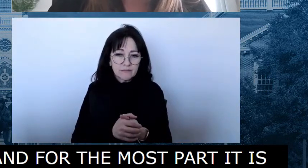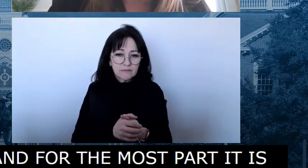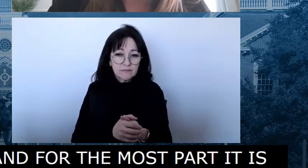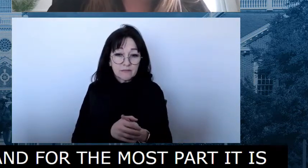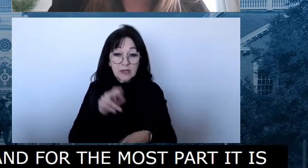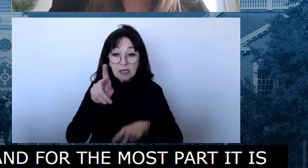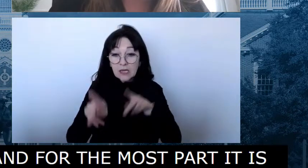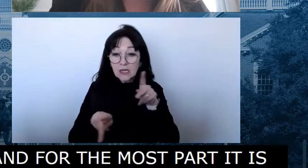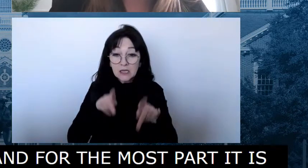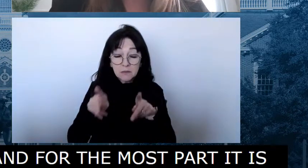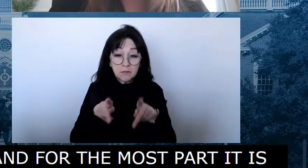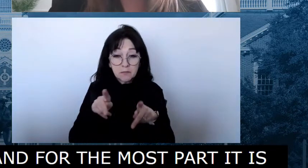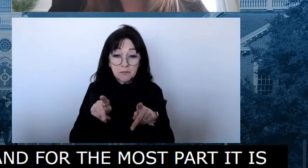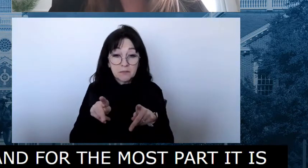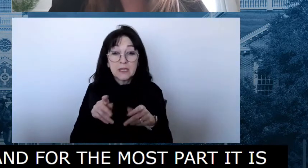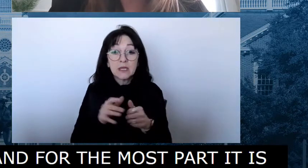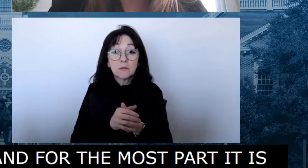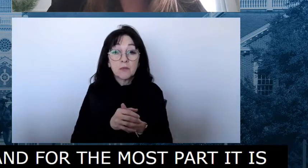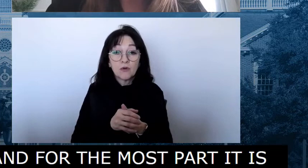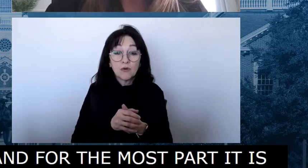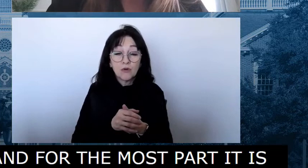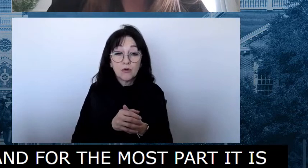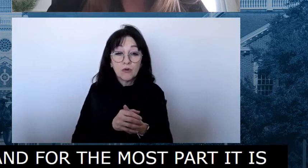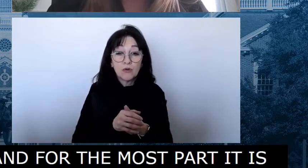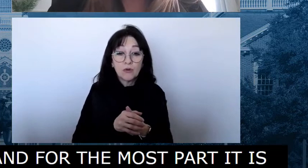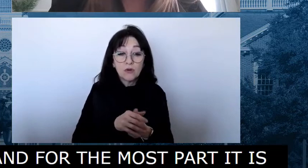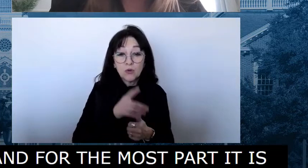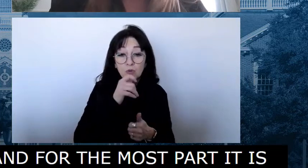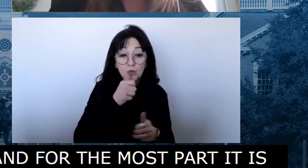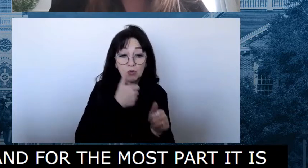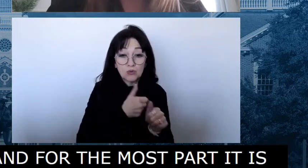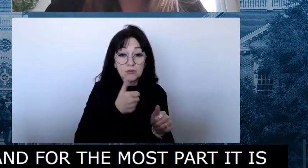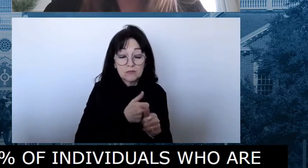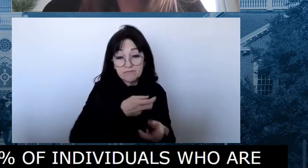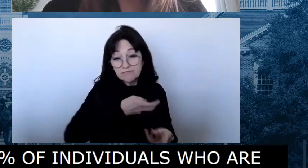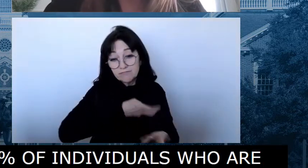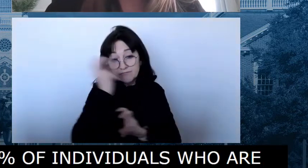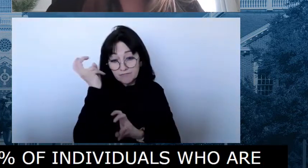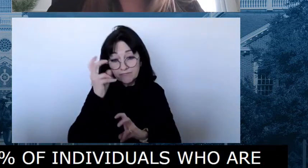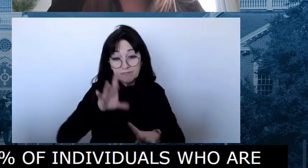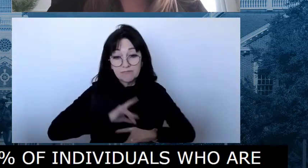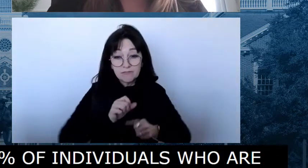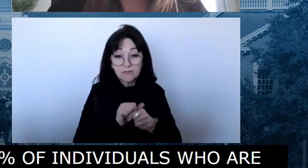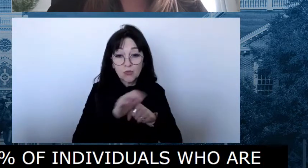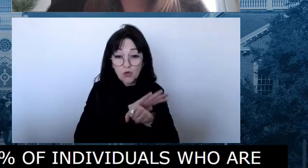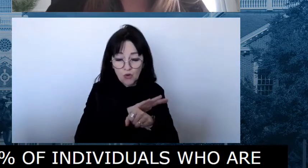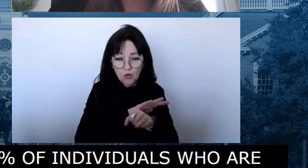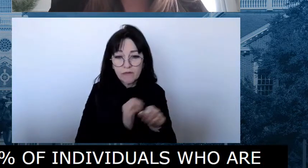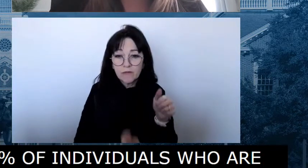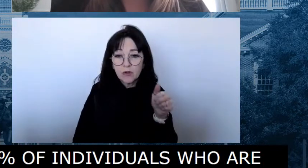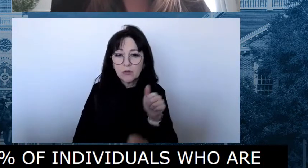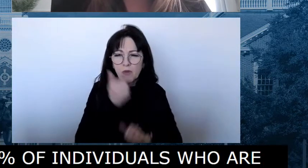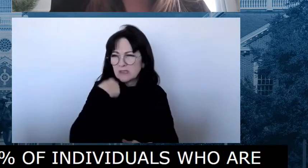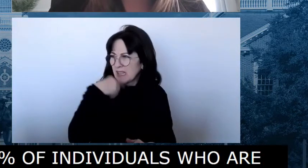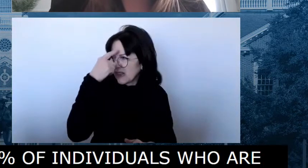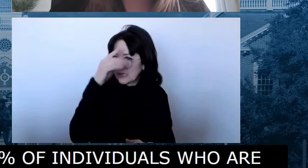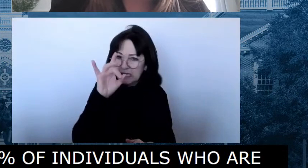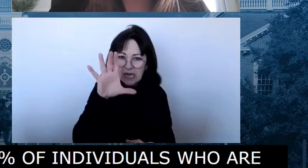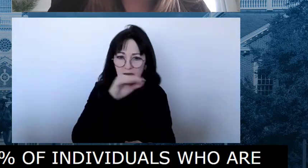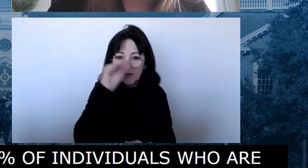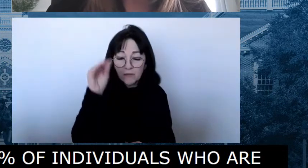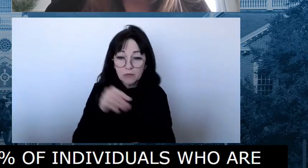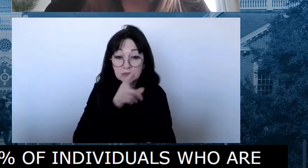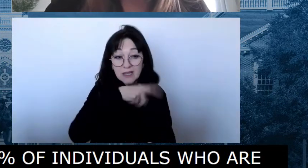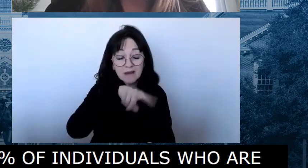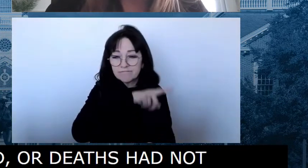either cases or hospitalized or who are deaths had not received their booster and were not up to date with their